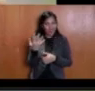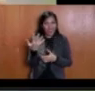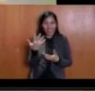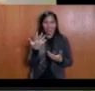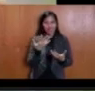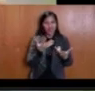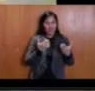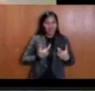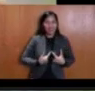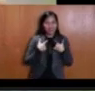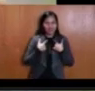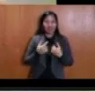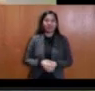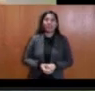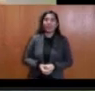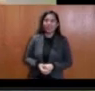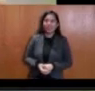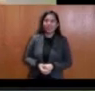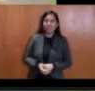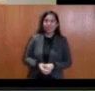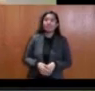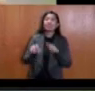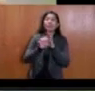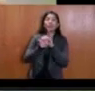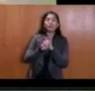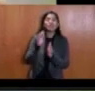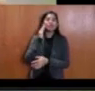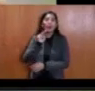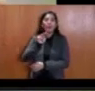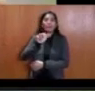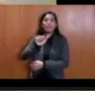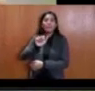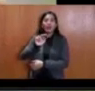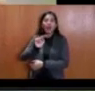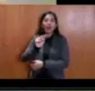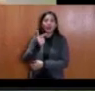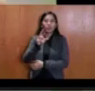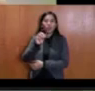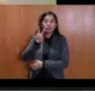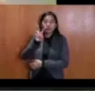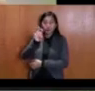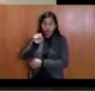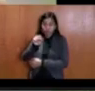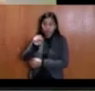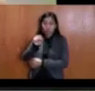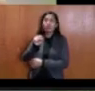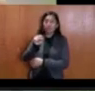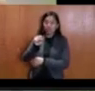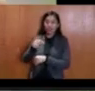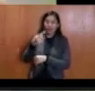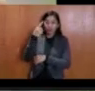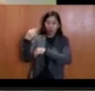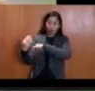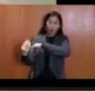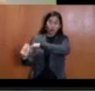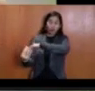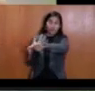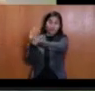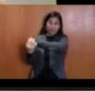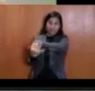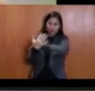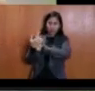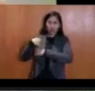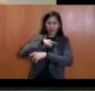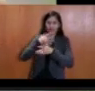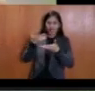mangroves. So actually the mangroves are saltwater. So right now we're going to make it freshwater, which is